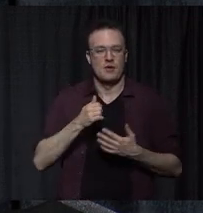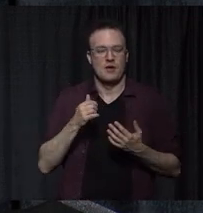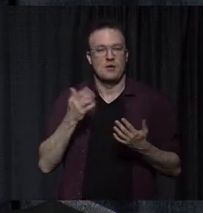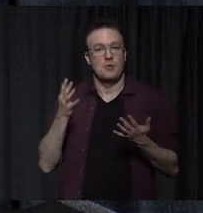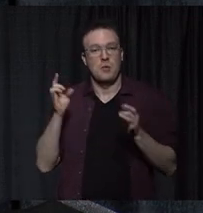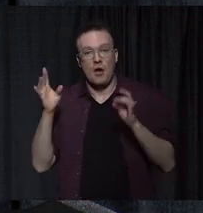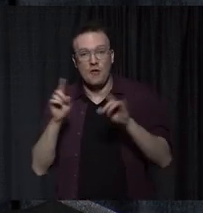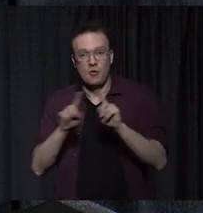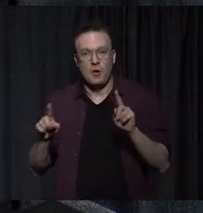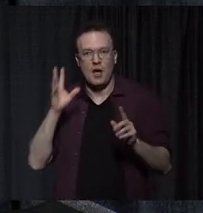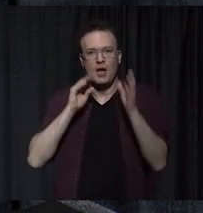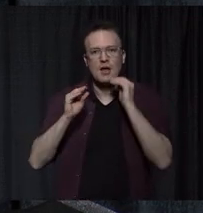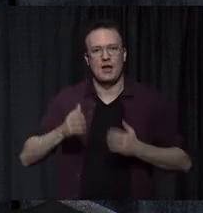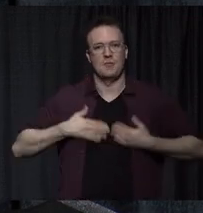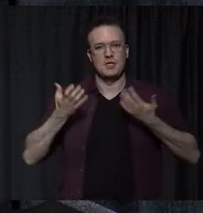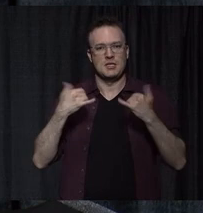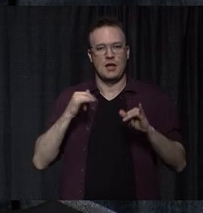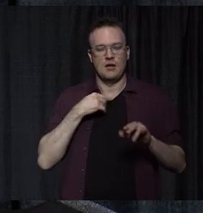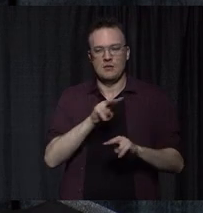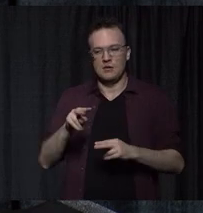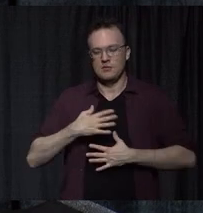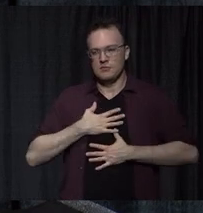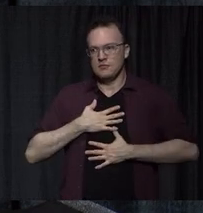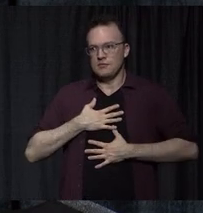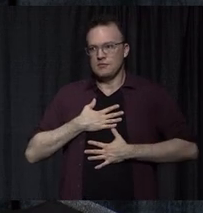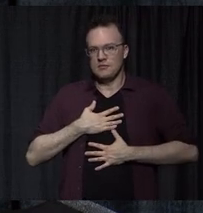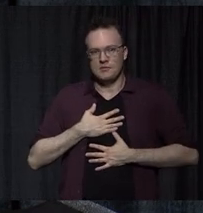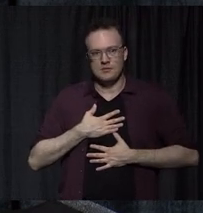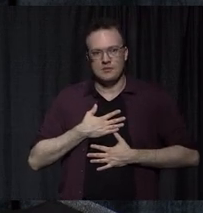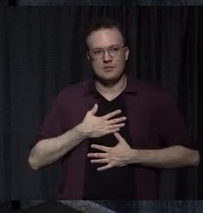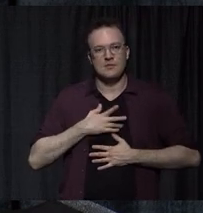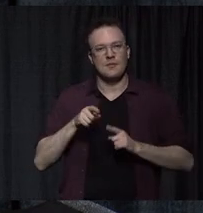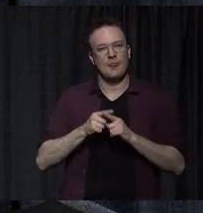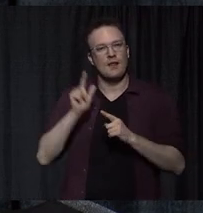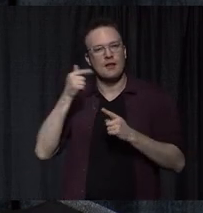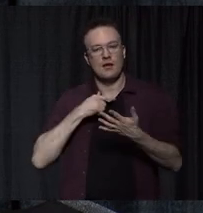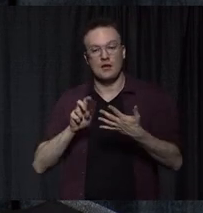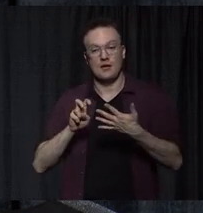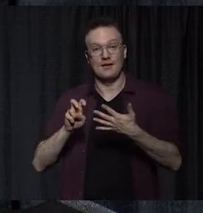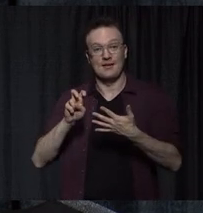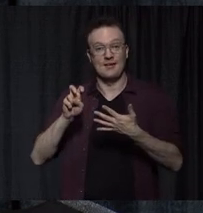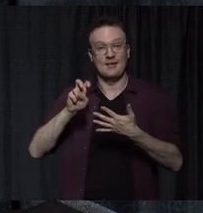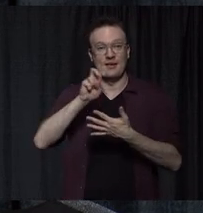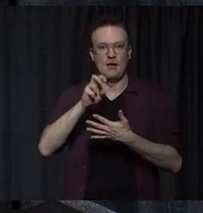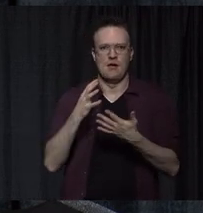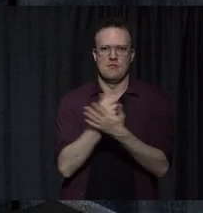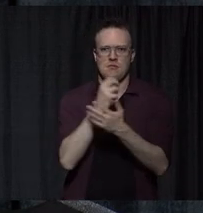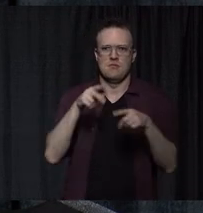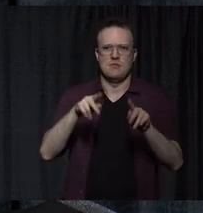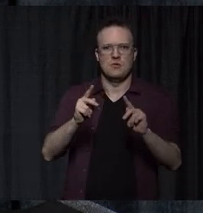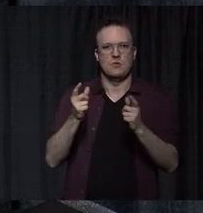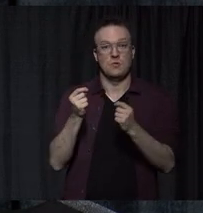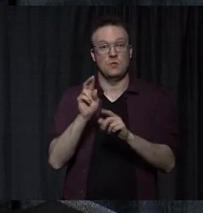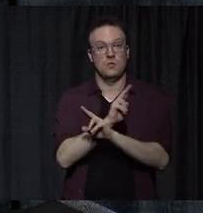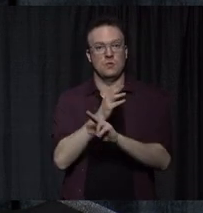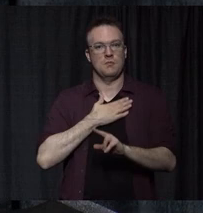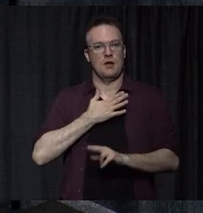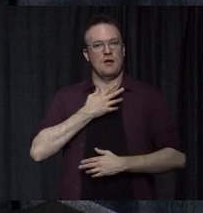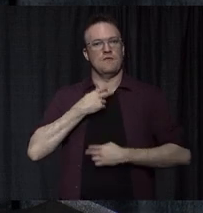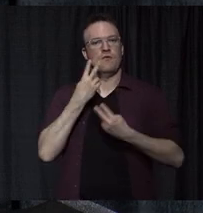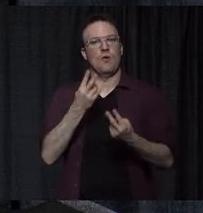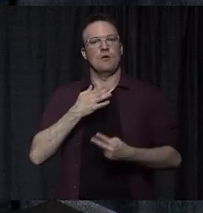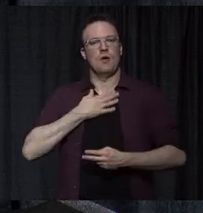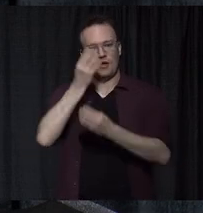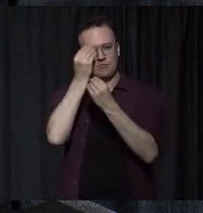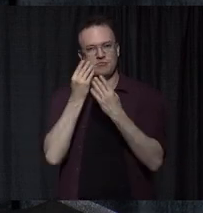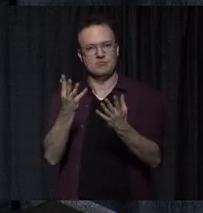realities. As I've moved into leadership roles, I've loved having the opportunity to use my voice